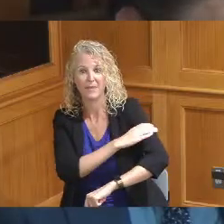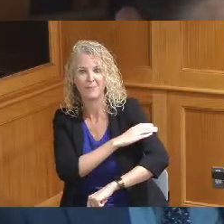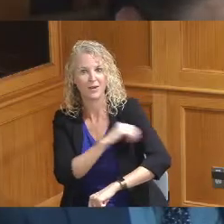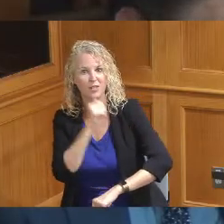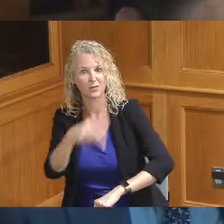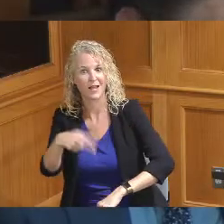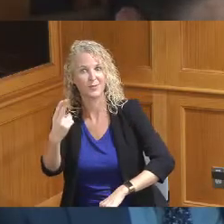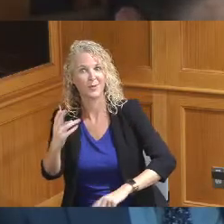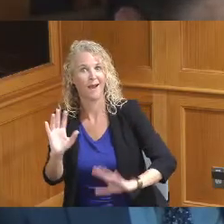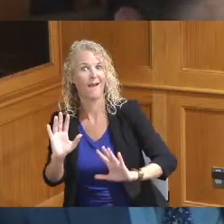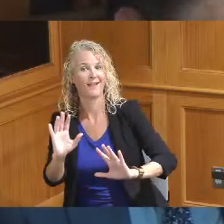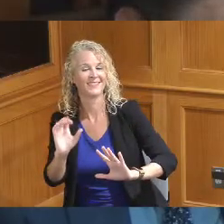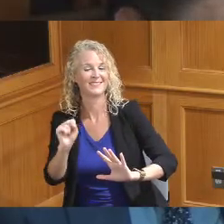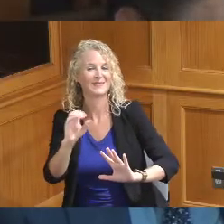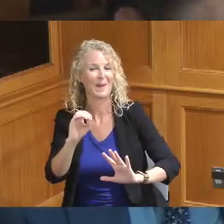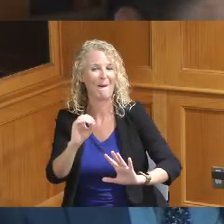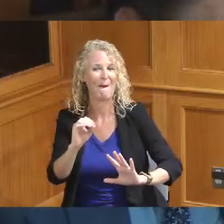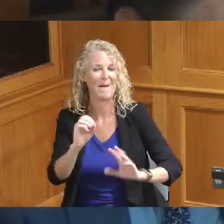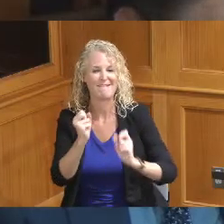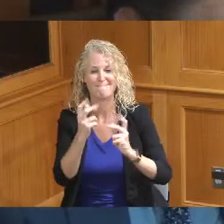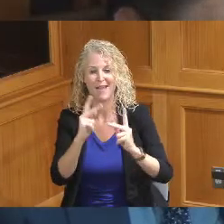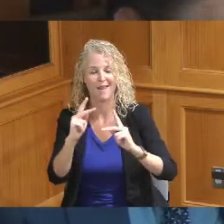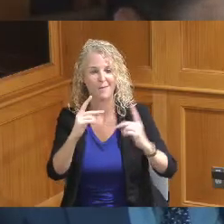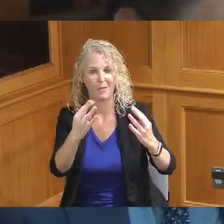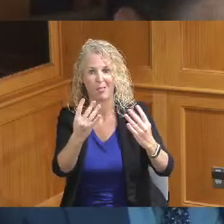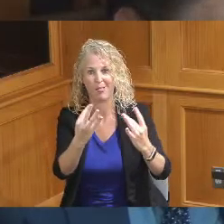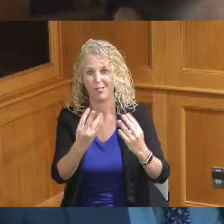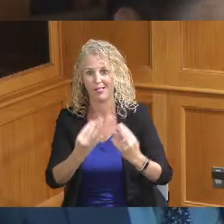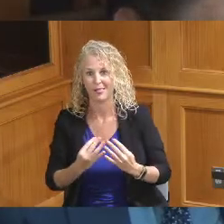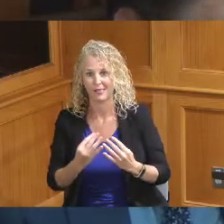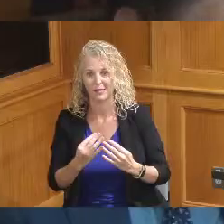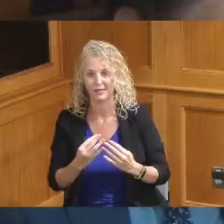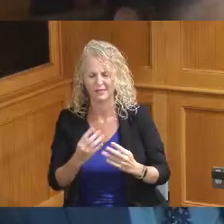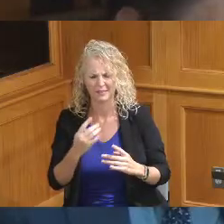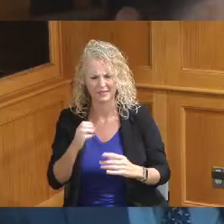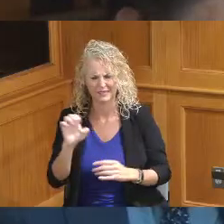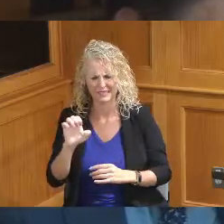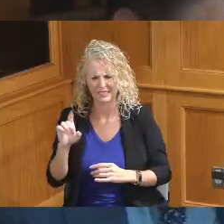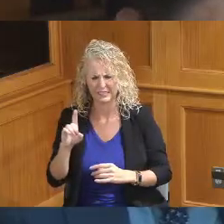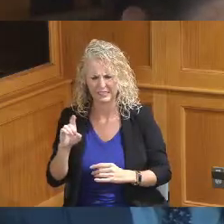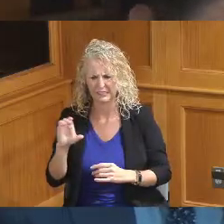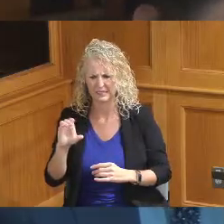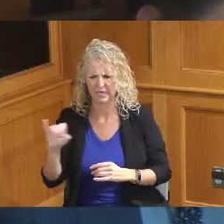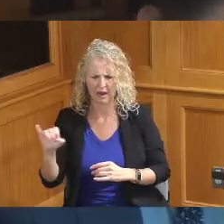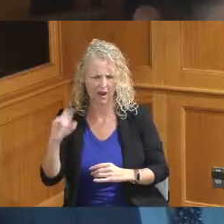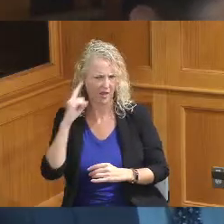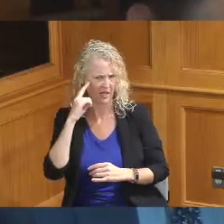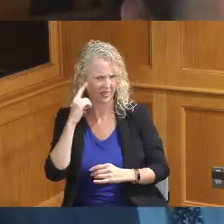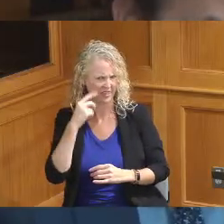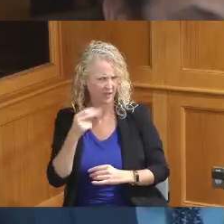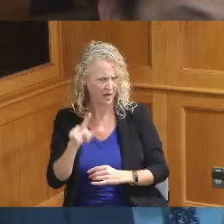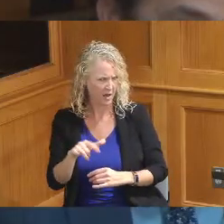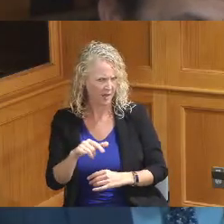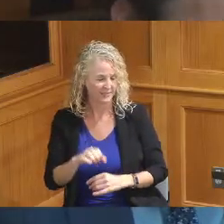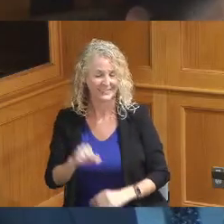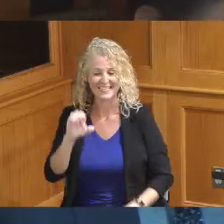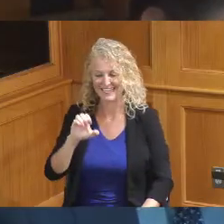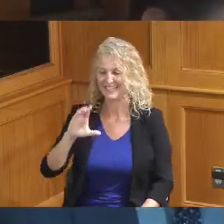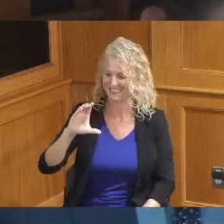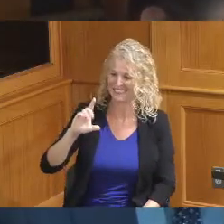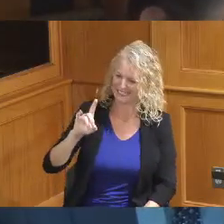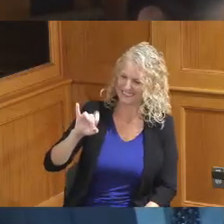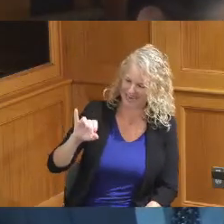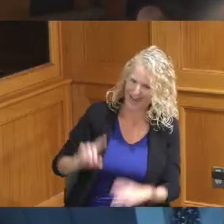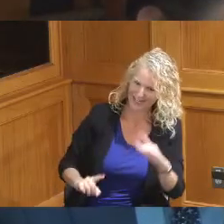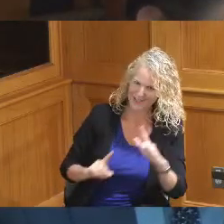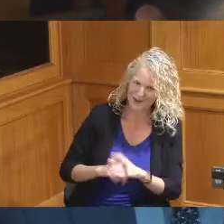high. So a number of people, was it EDCI, I believe? Holly, did I say that right?